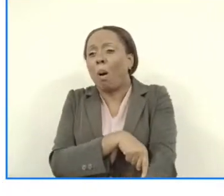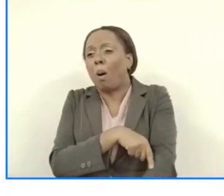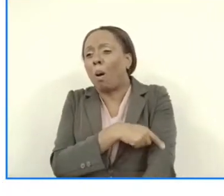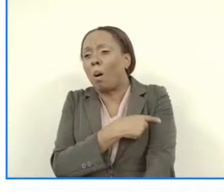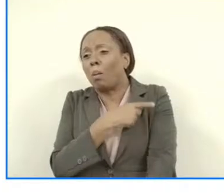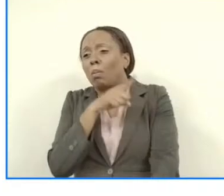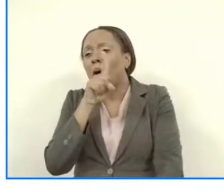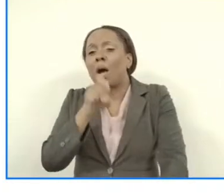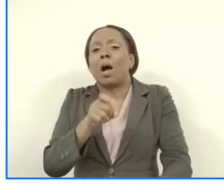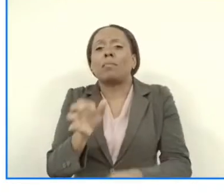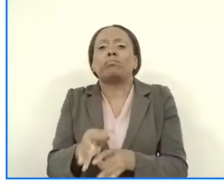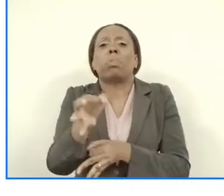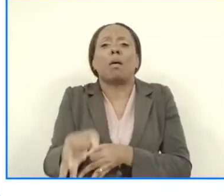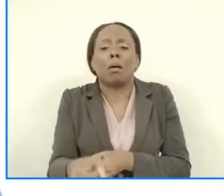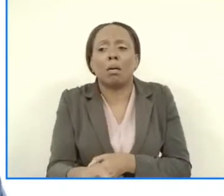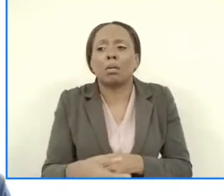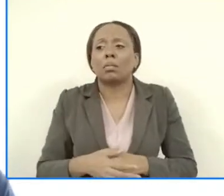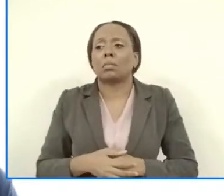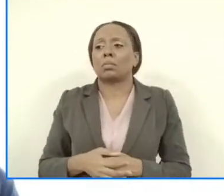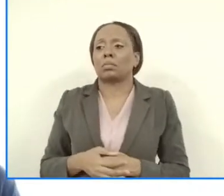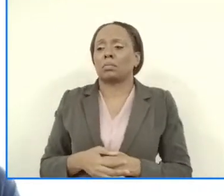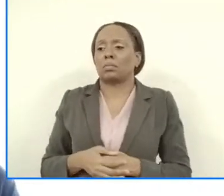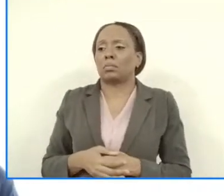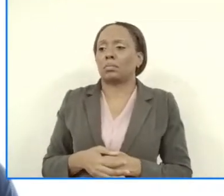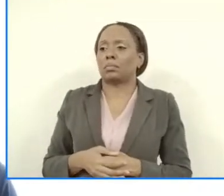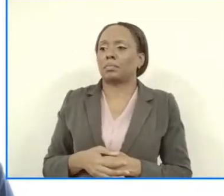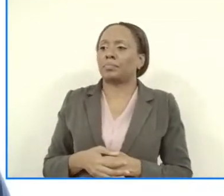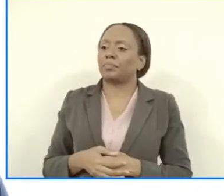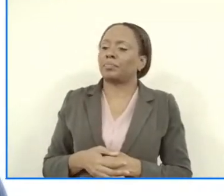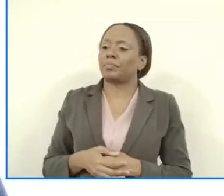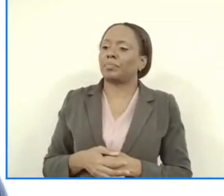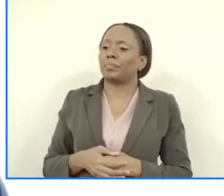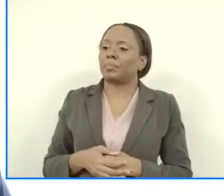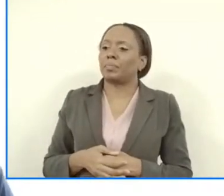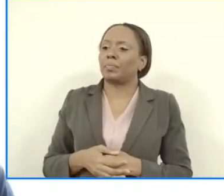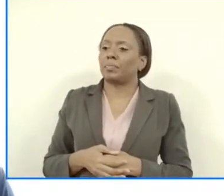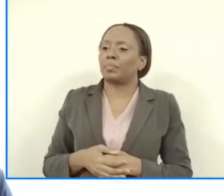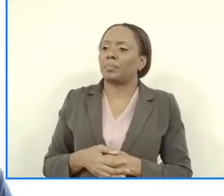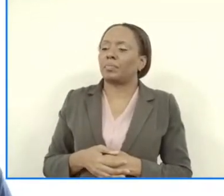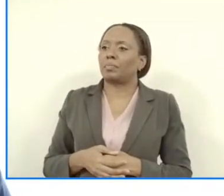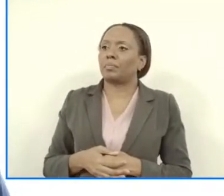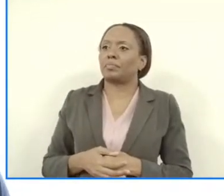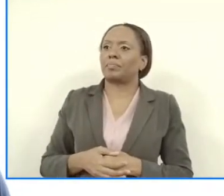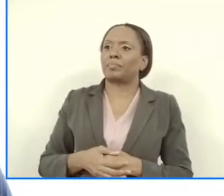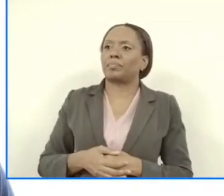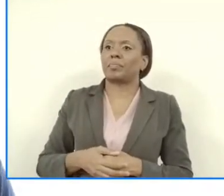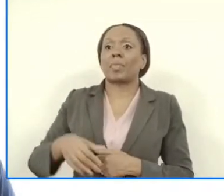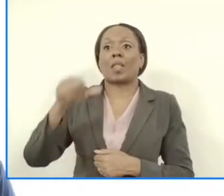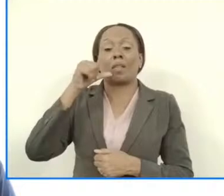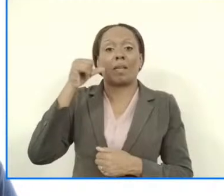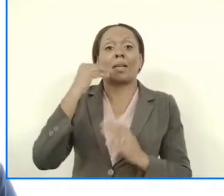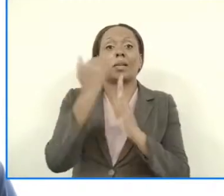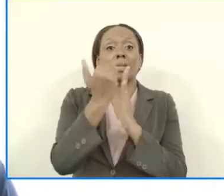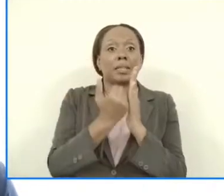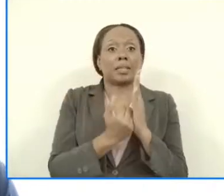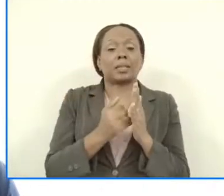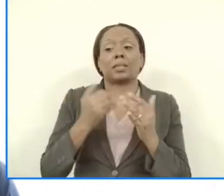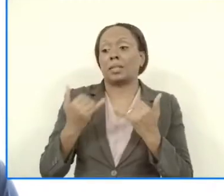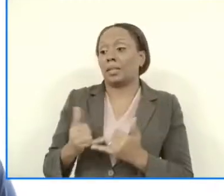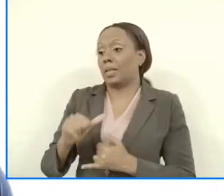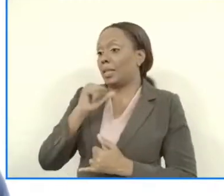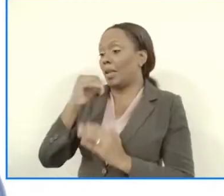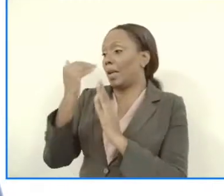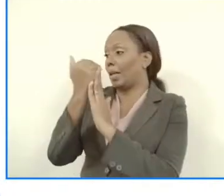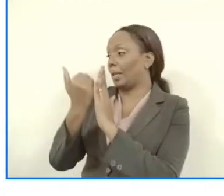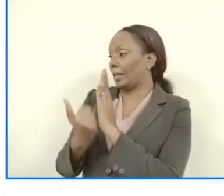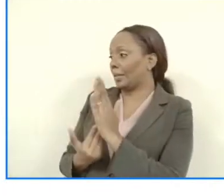areas that were identified yesterday, those two in particular come to mind because they were on the list yesterday, and they're not on the list today, but we didn't get